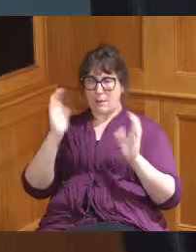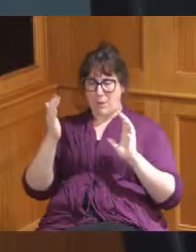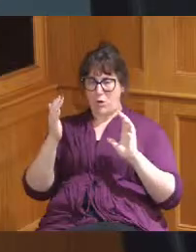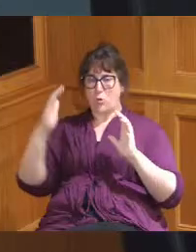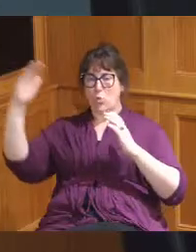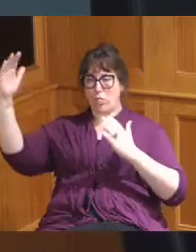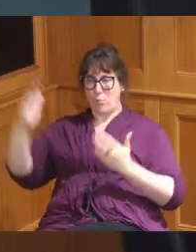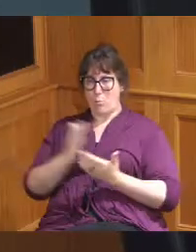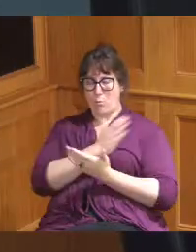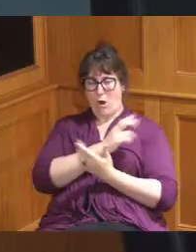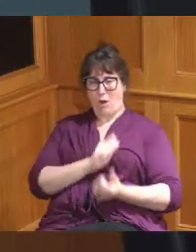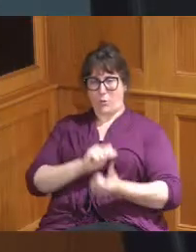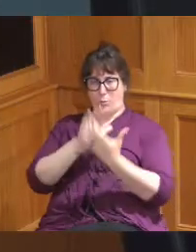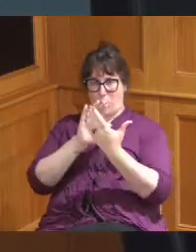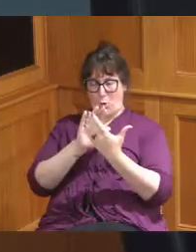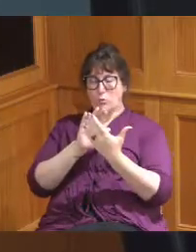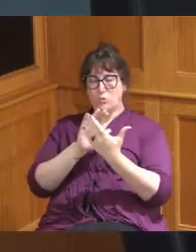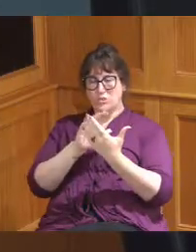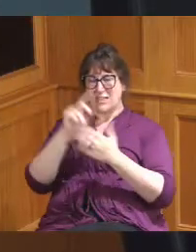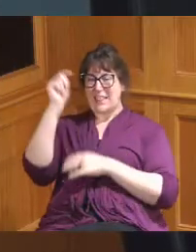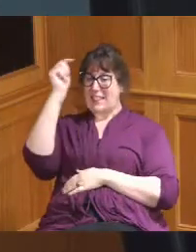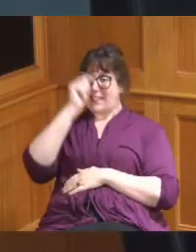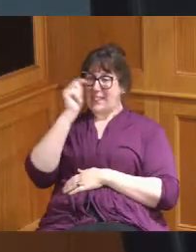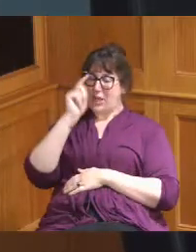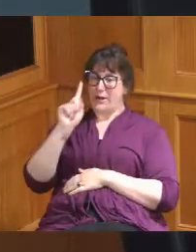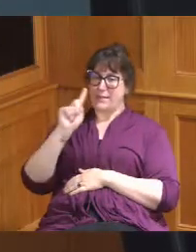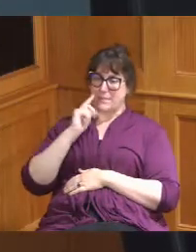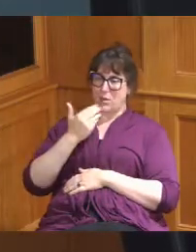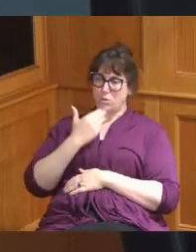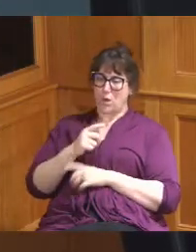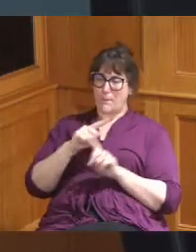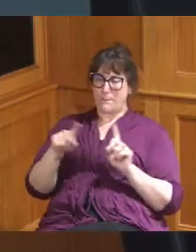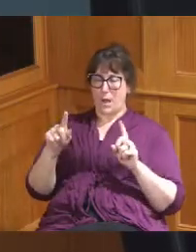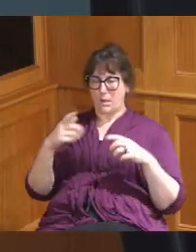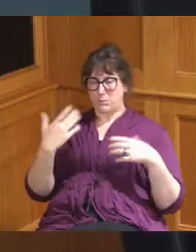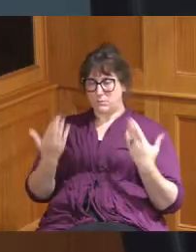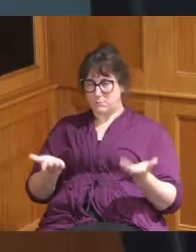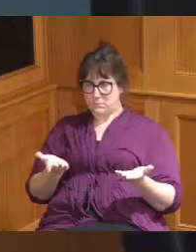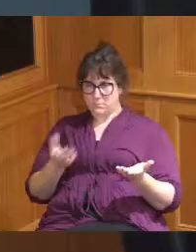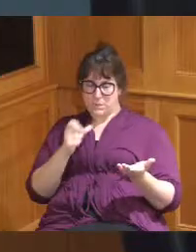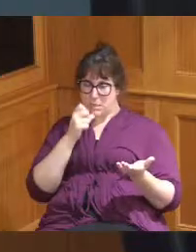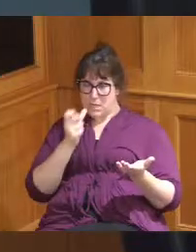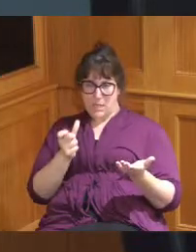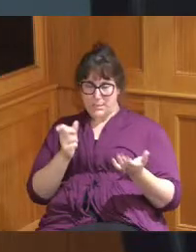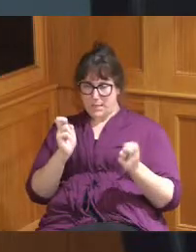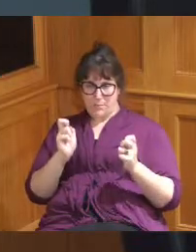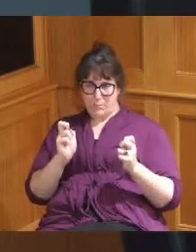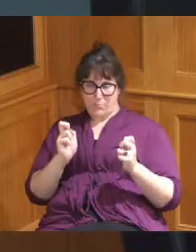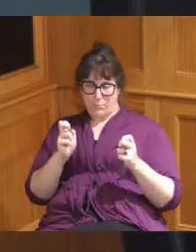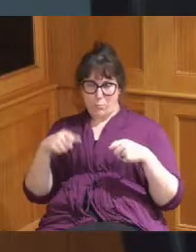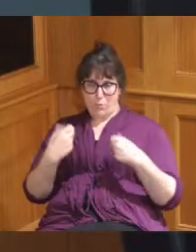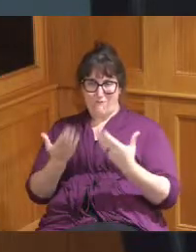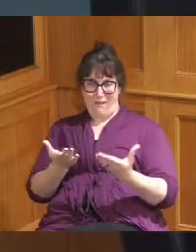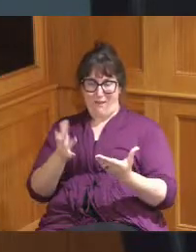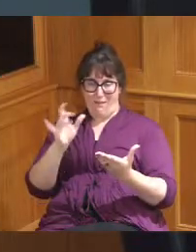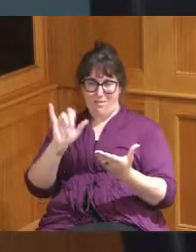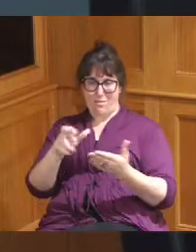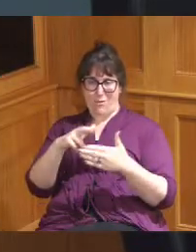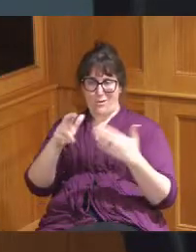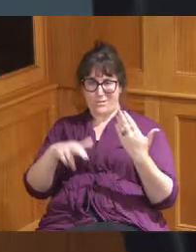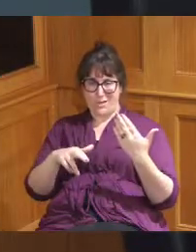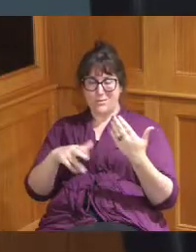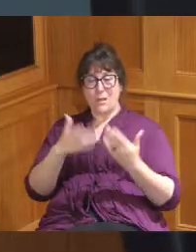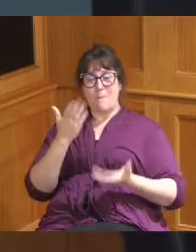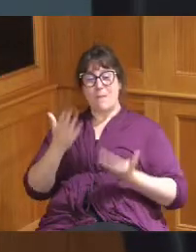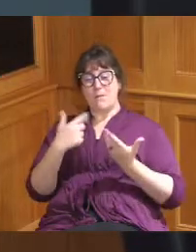sound great, but maybe aren't making the difference that we really want to make, and really not going after those that should be paying